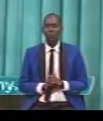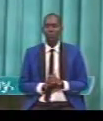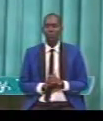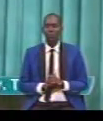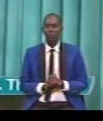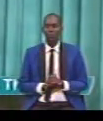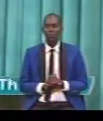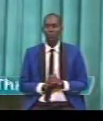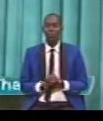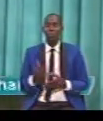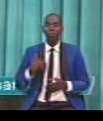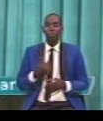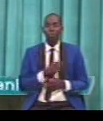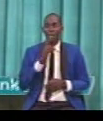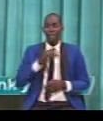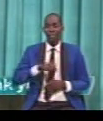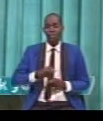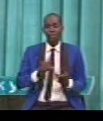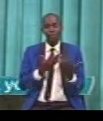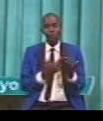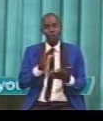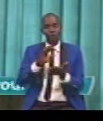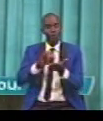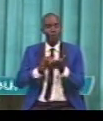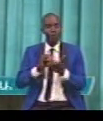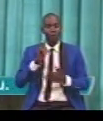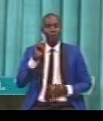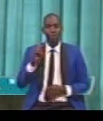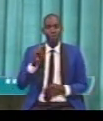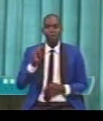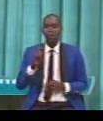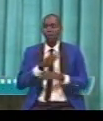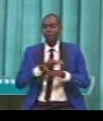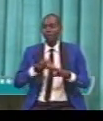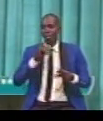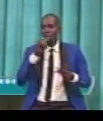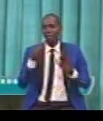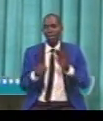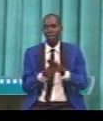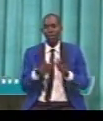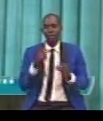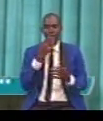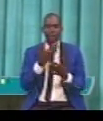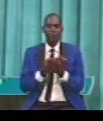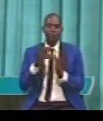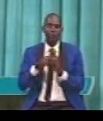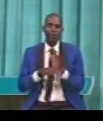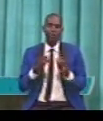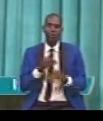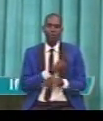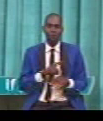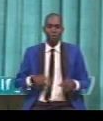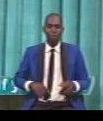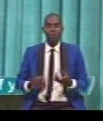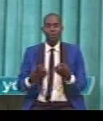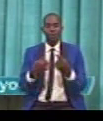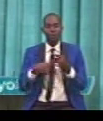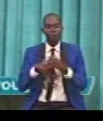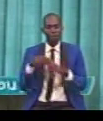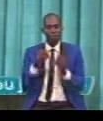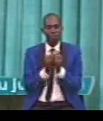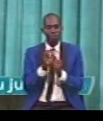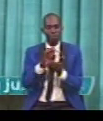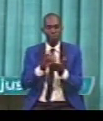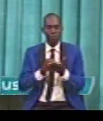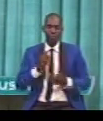We are still waiting for your own testimony. Don't hide the goodness of the Lord. Come out and testify.